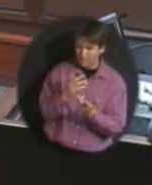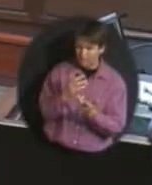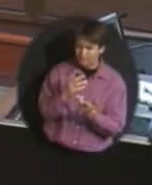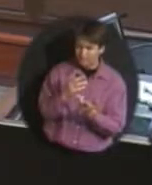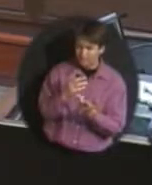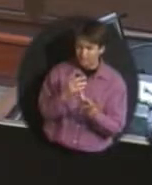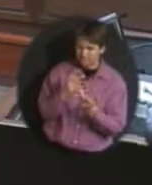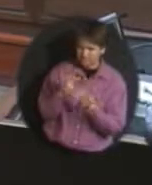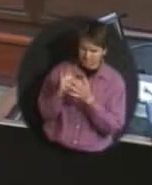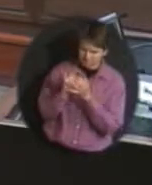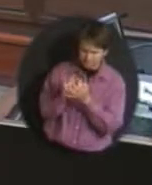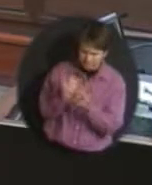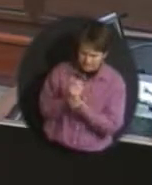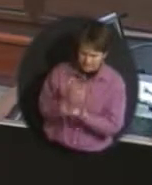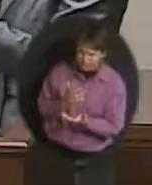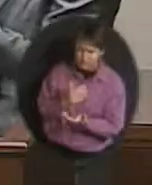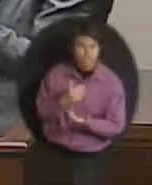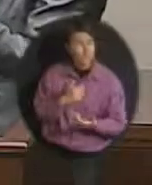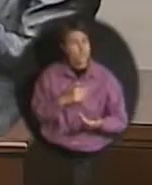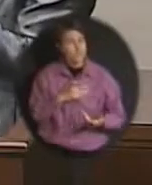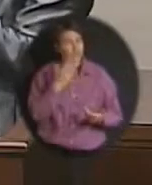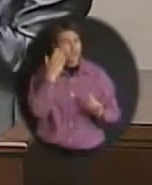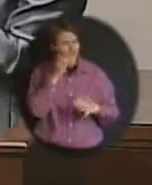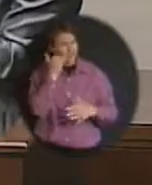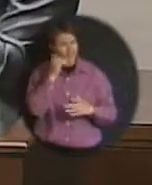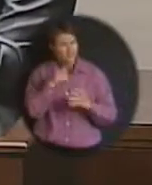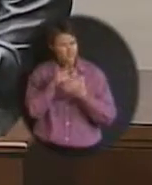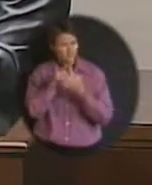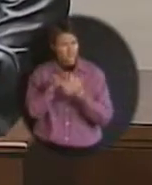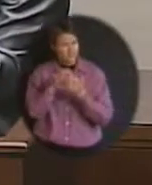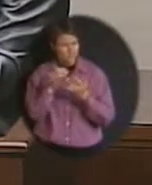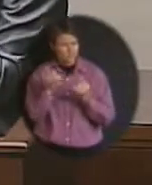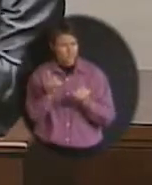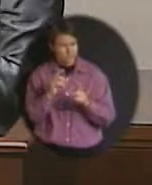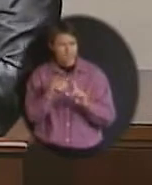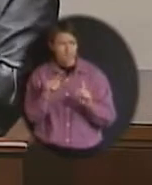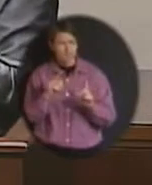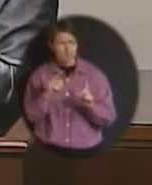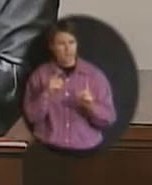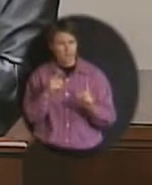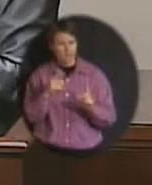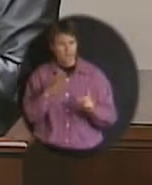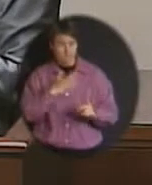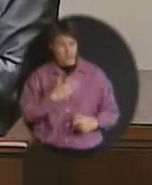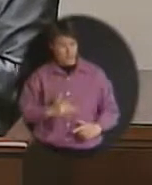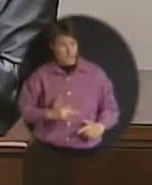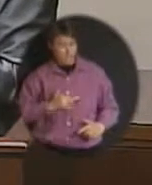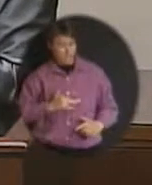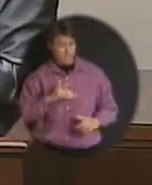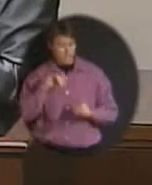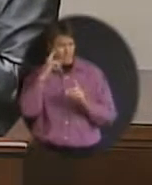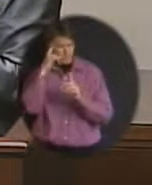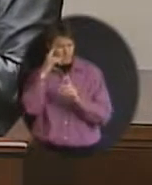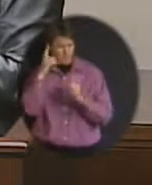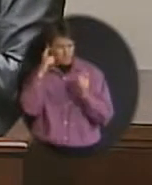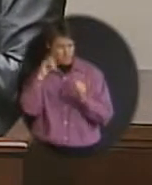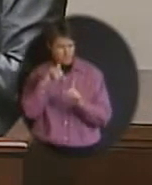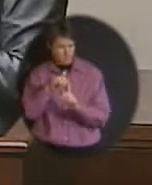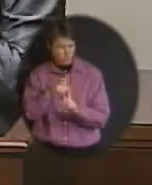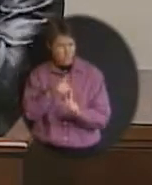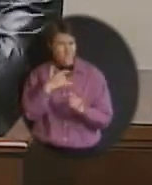corresponding? I don't know if I have a sense that it's corresponding currently. I will tell you my sense of bullying is it seems